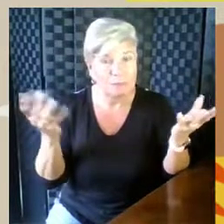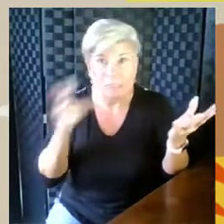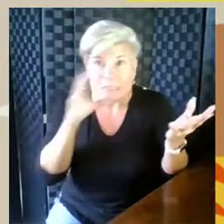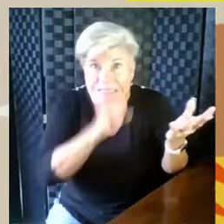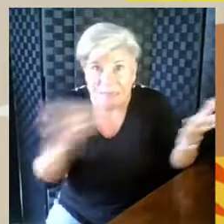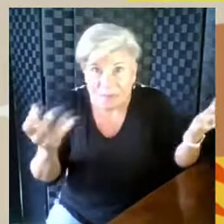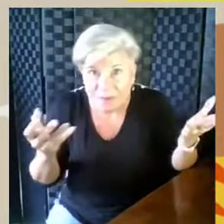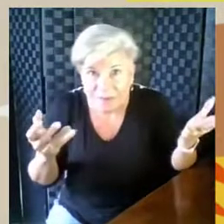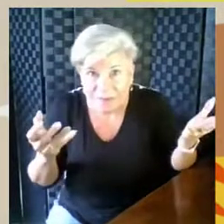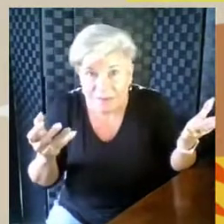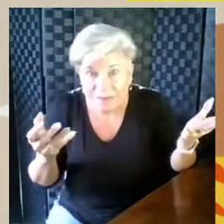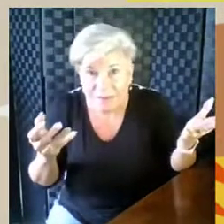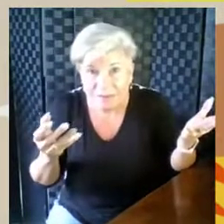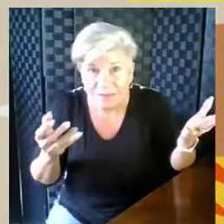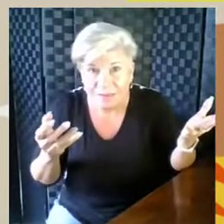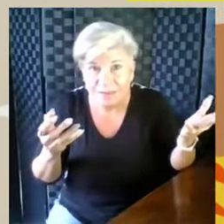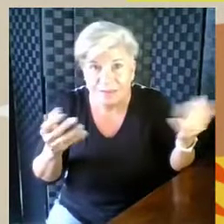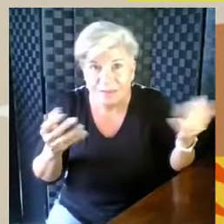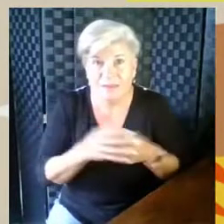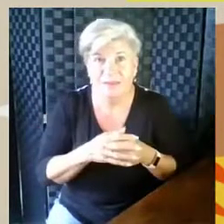what the topic is.